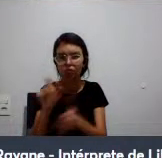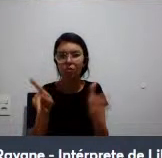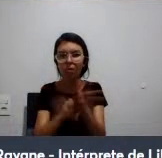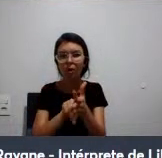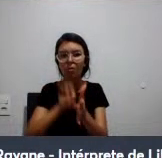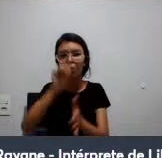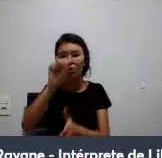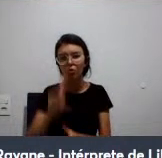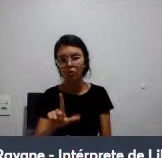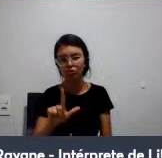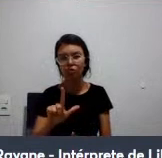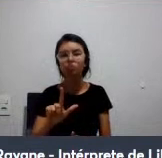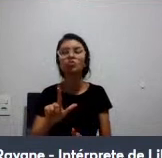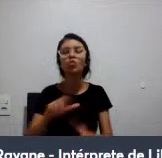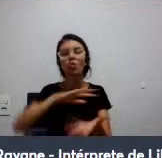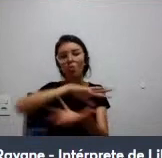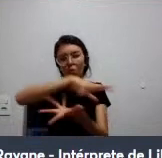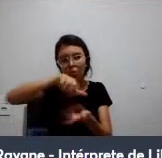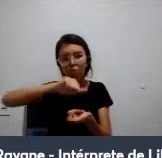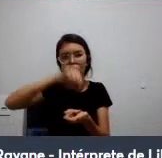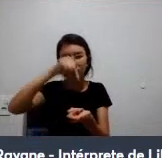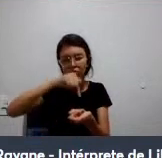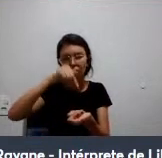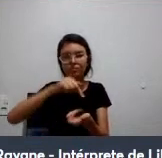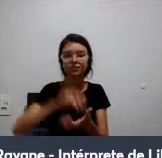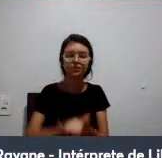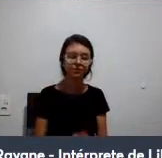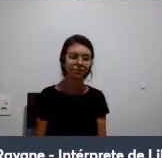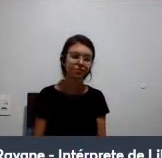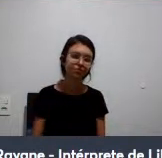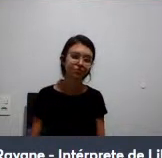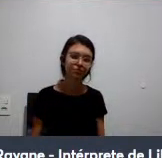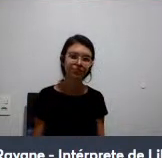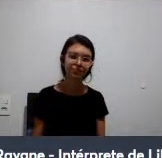This is a what you're looking at now is